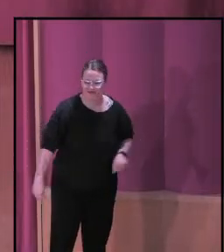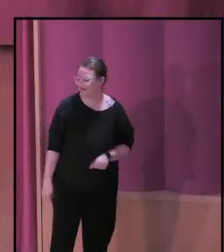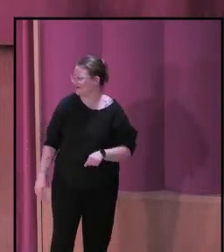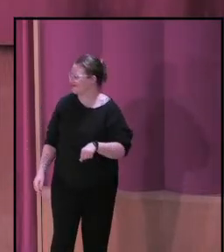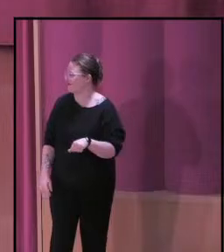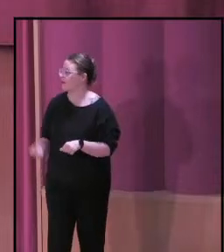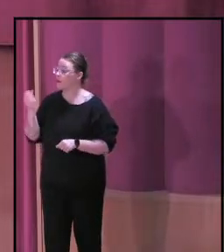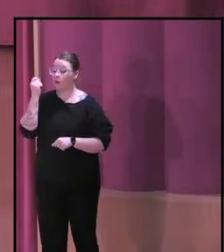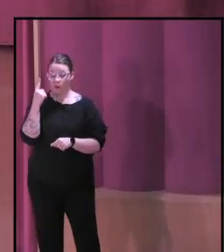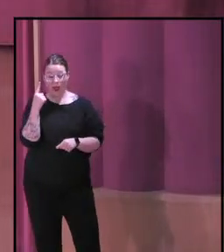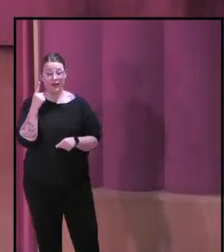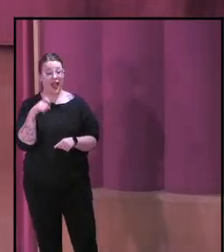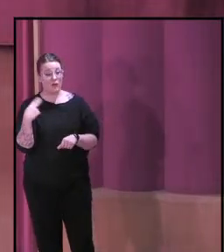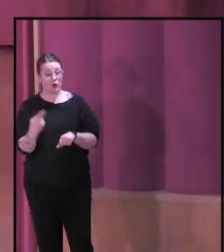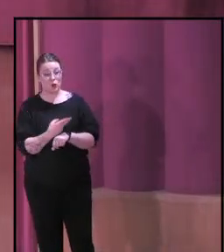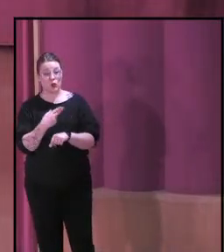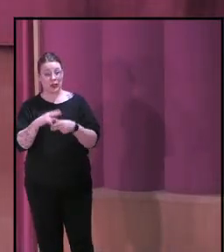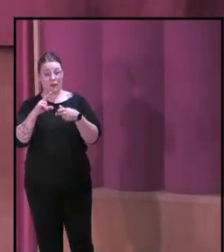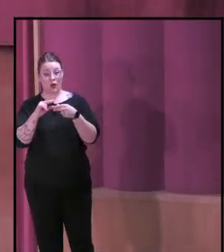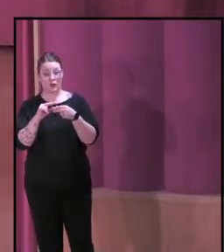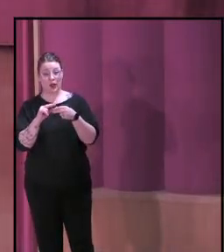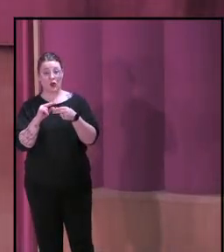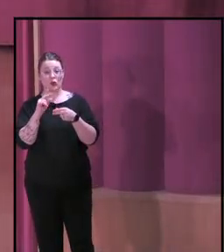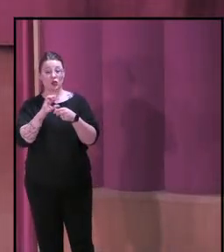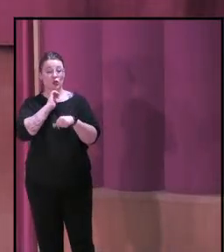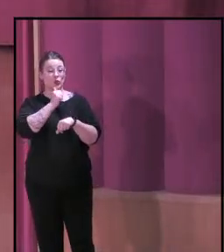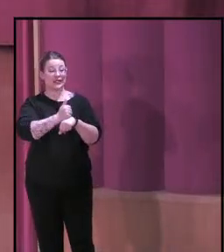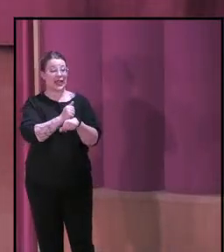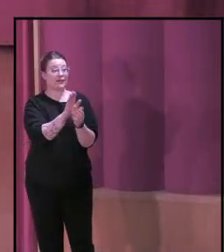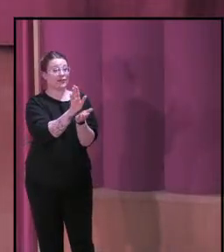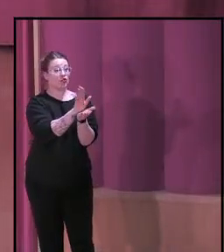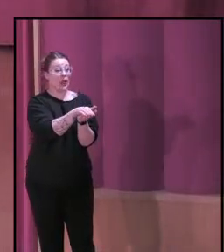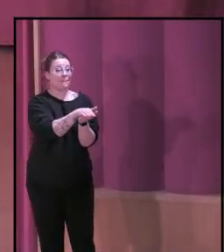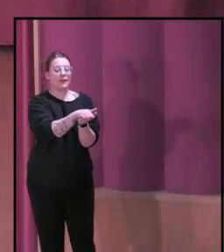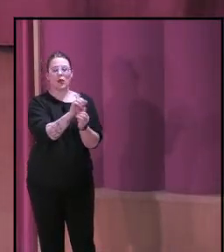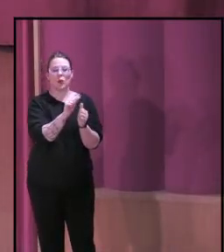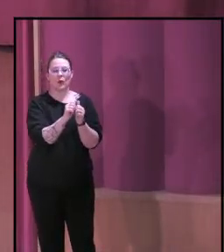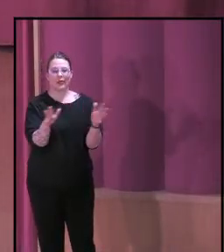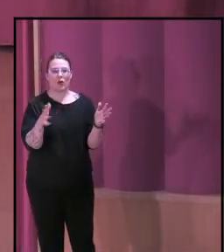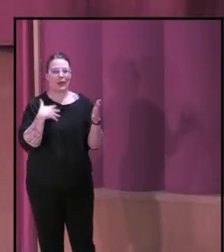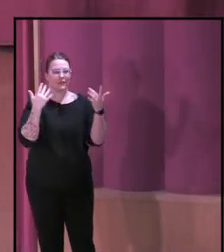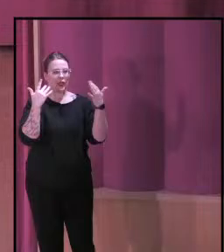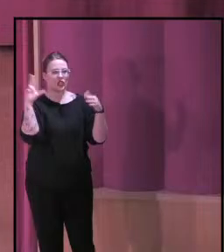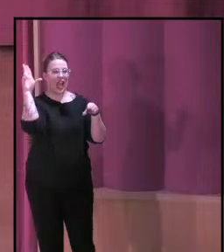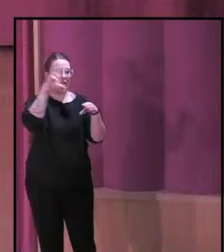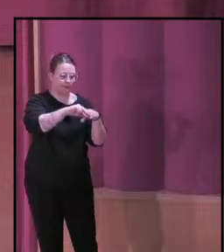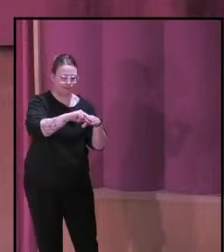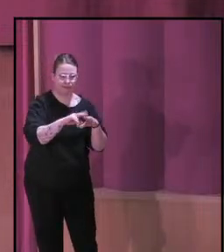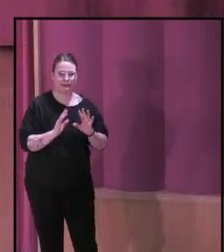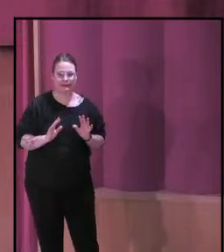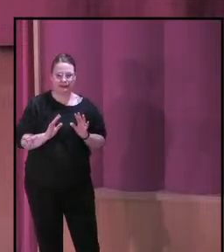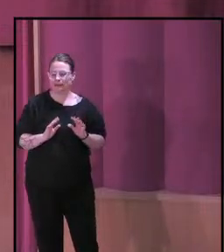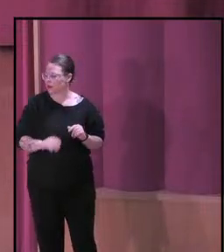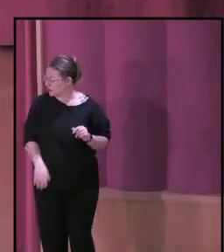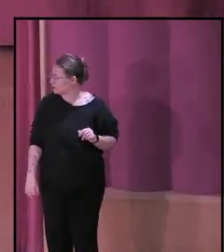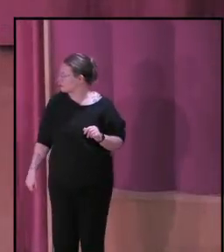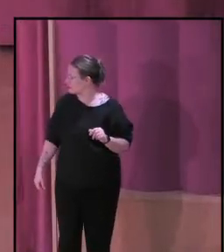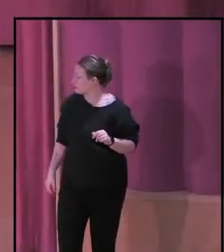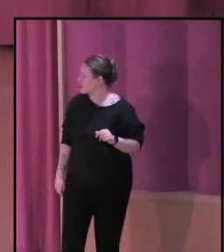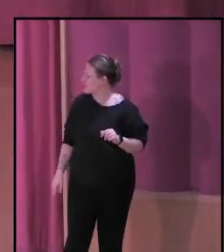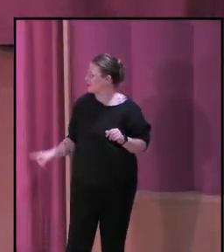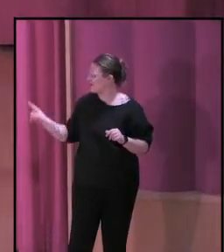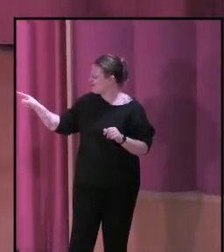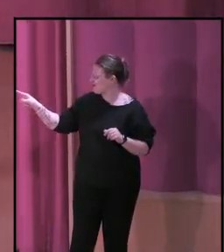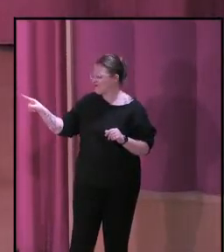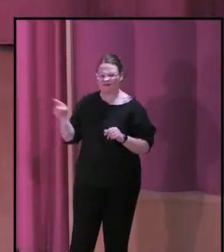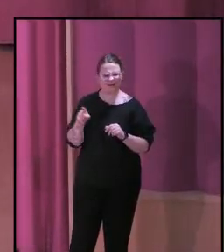set the trap and use it to eat a marshmallow without breaking any fingers. You may have noticed I've added a few things to the trap.